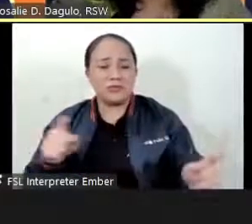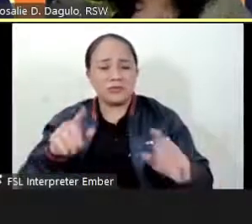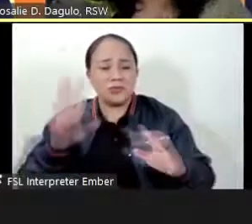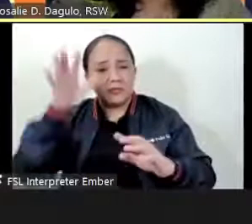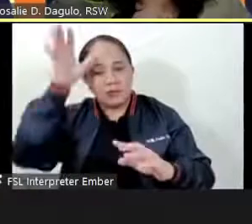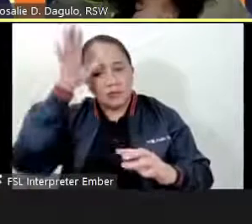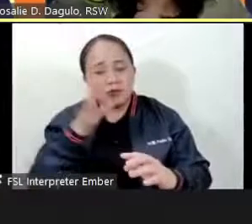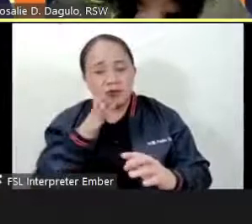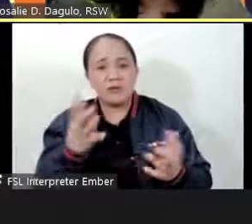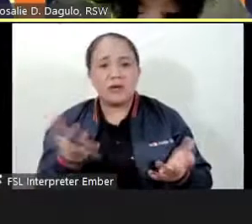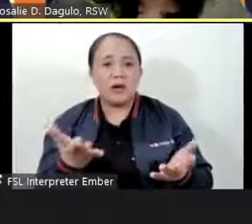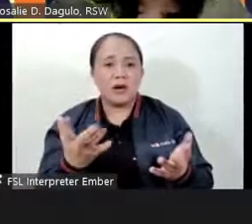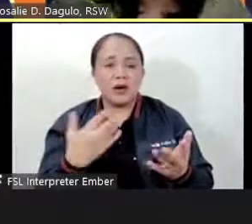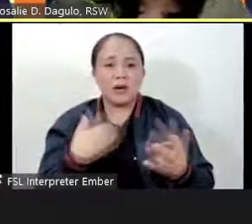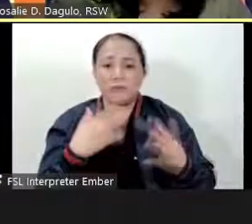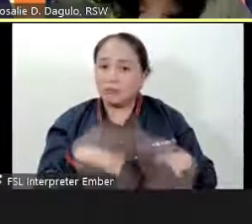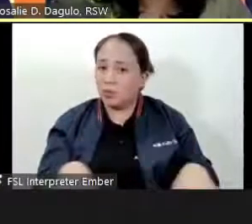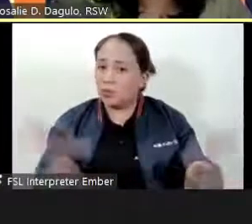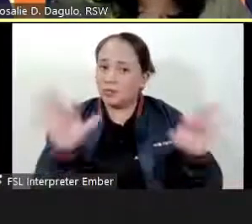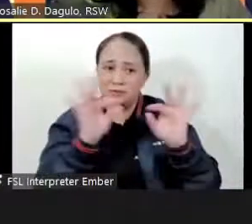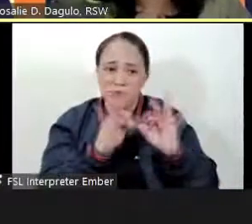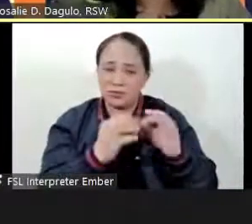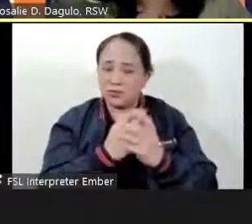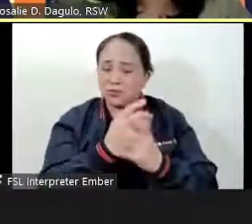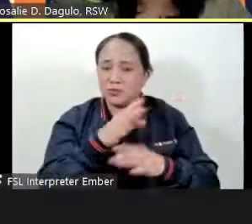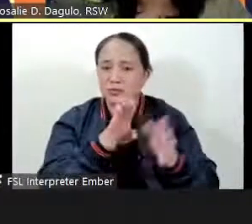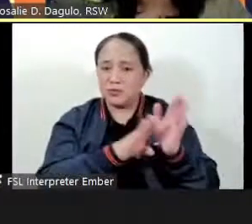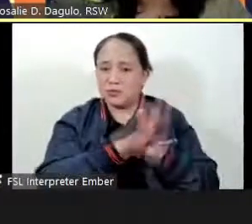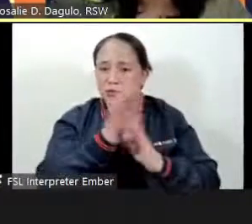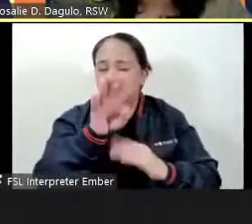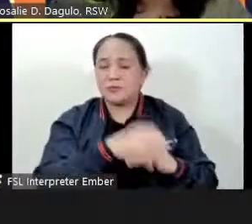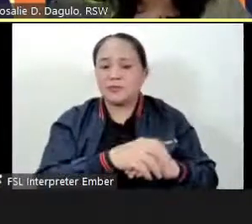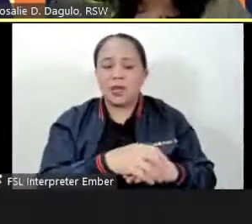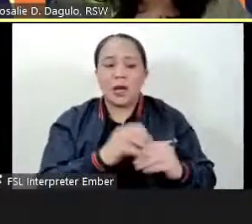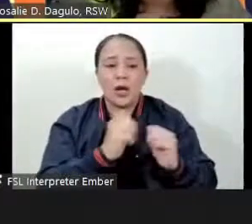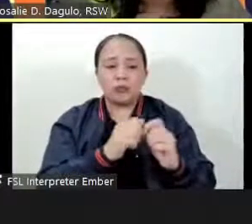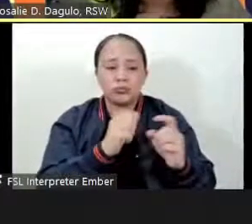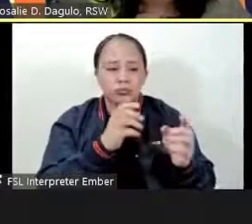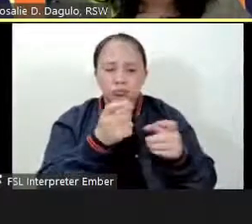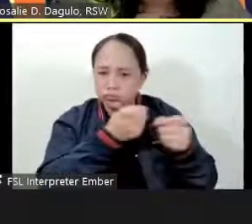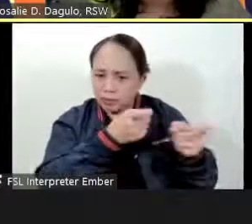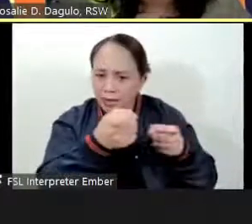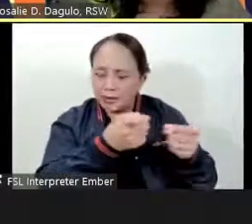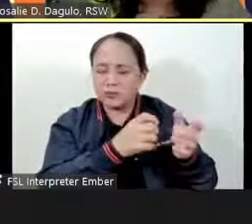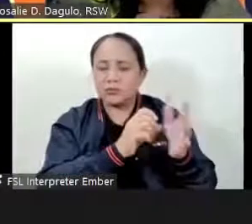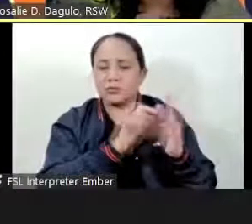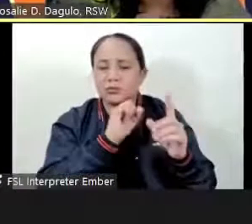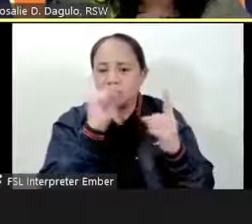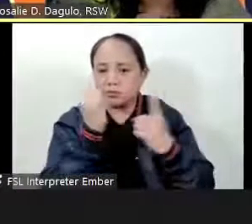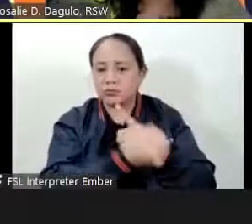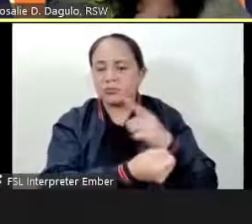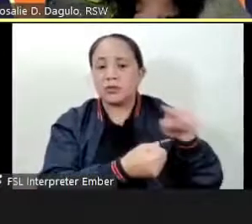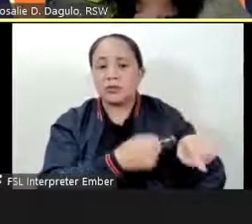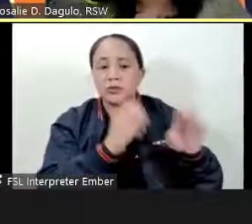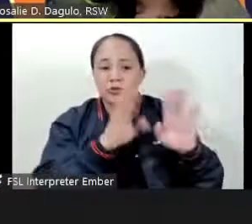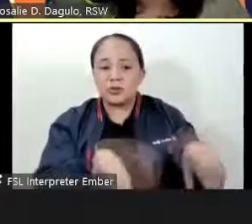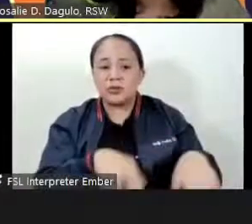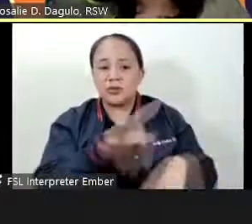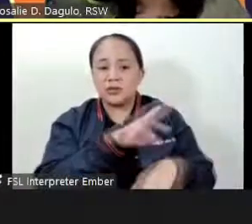of growth and development. To manage the cases of these children in residential care facilities,